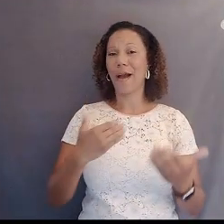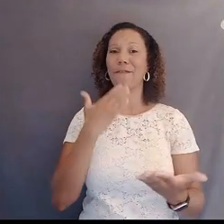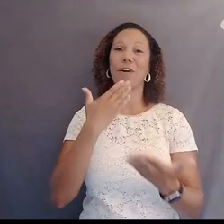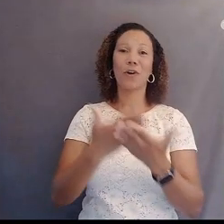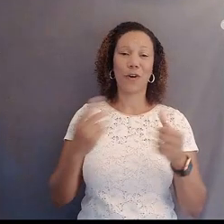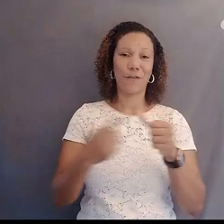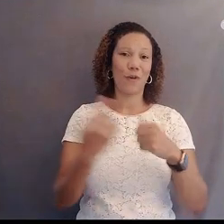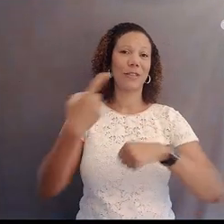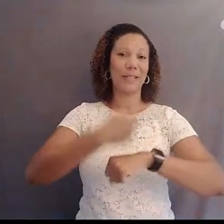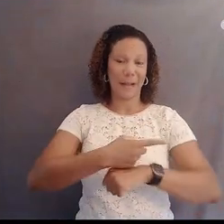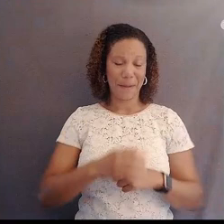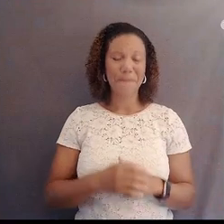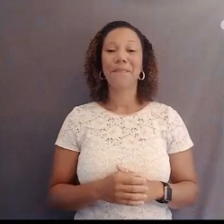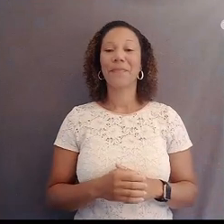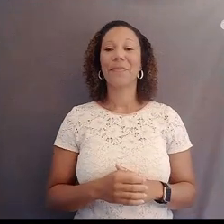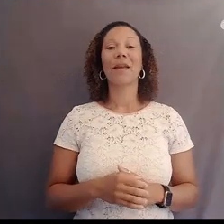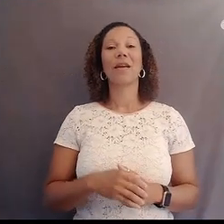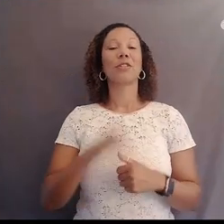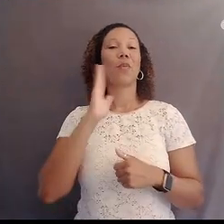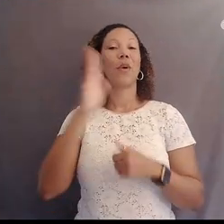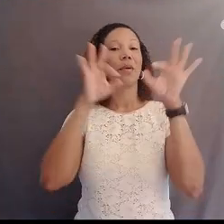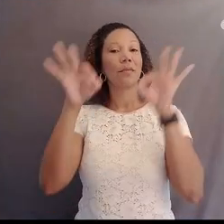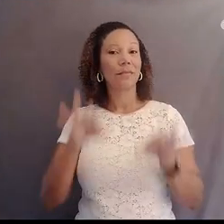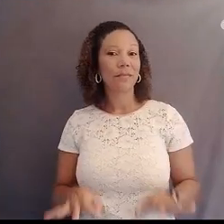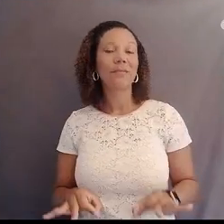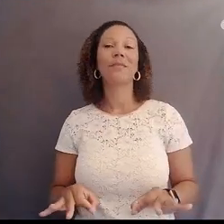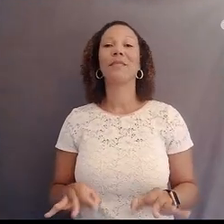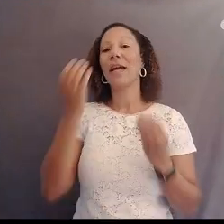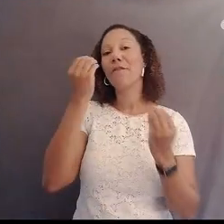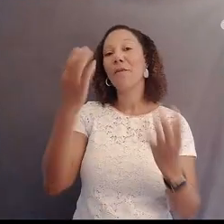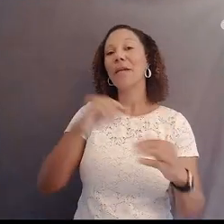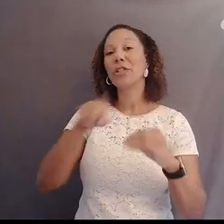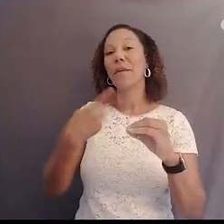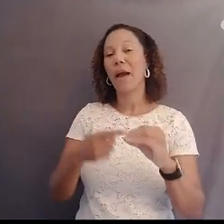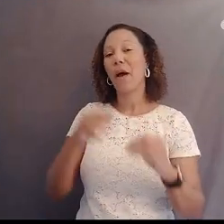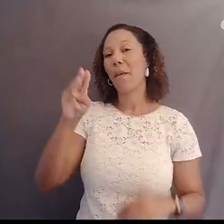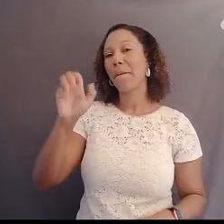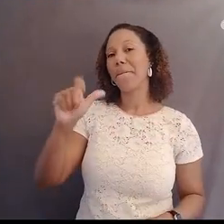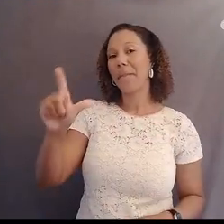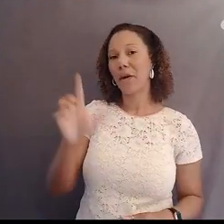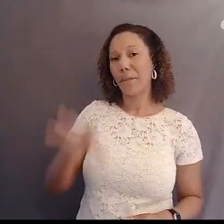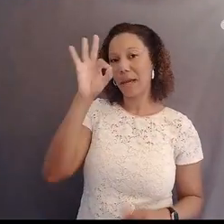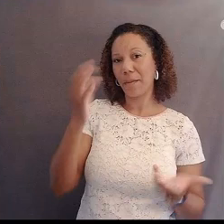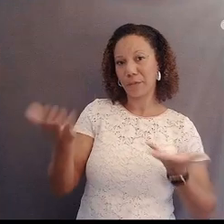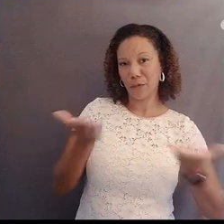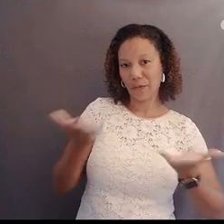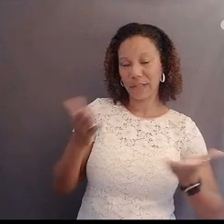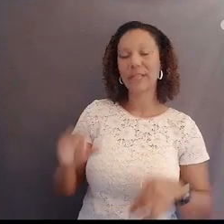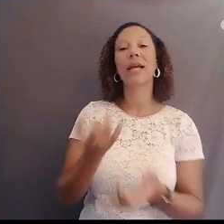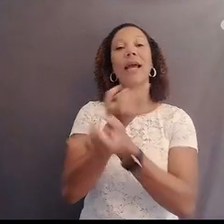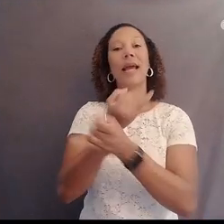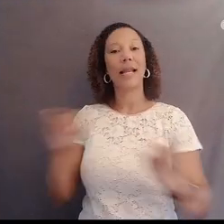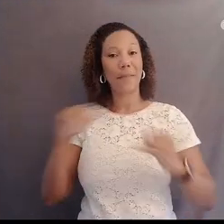So today's update provides information on curbside meal services, independent study programs, and a